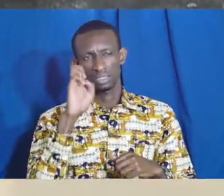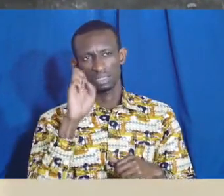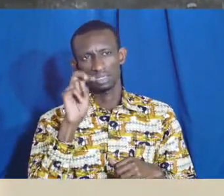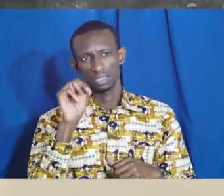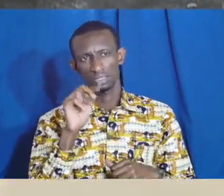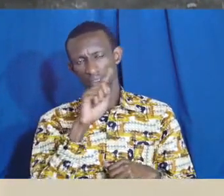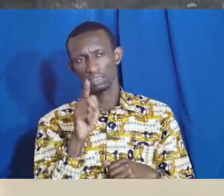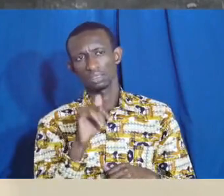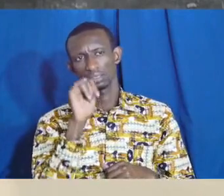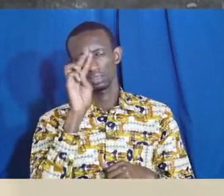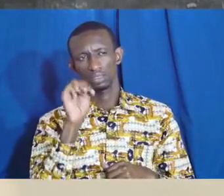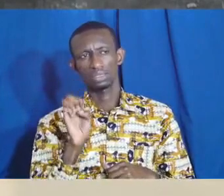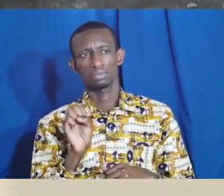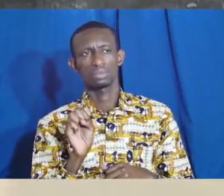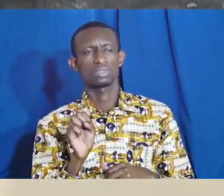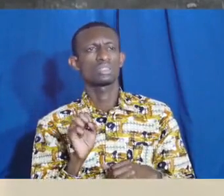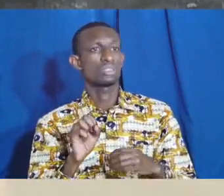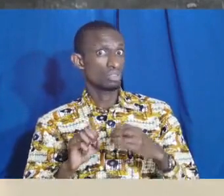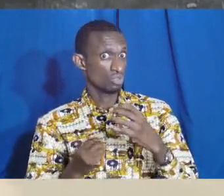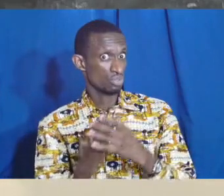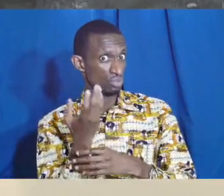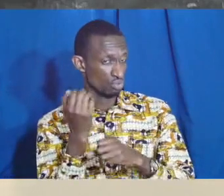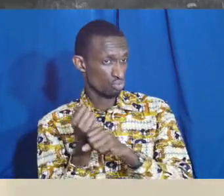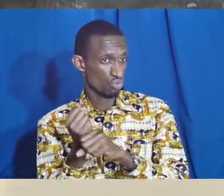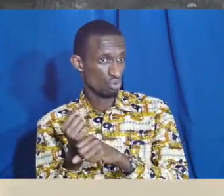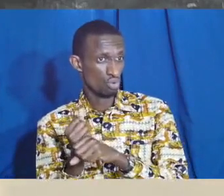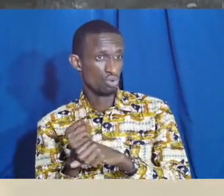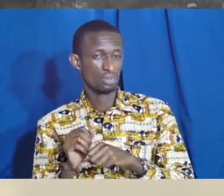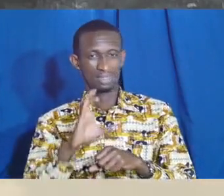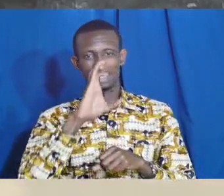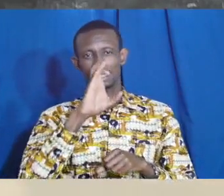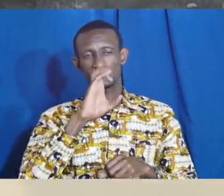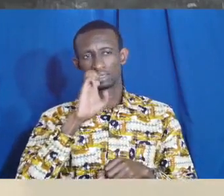once they are produced by the cells, they have to work inside the cell,